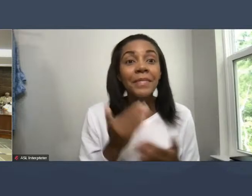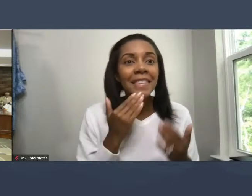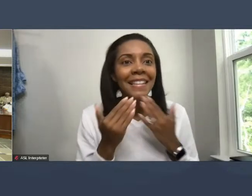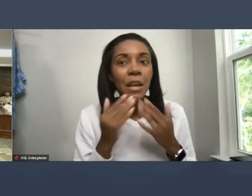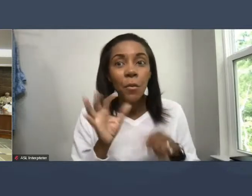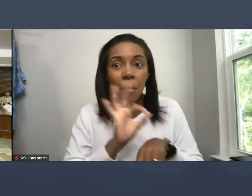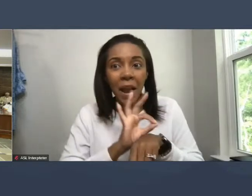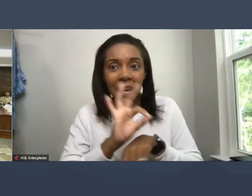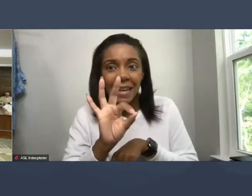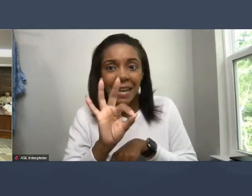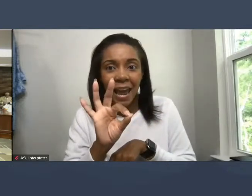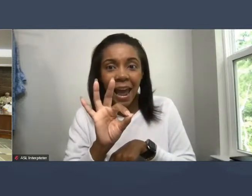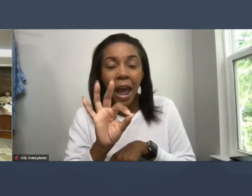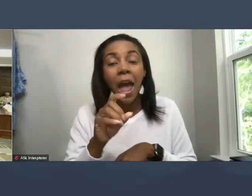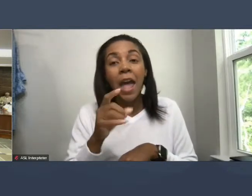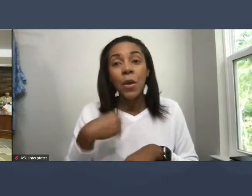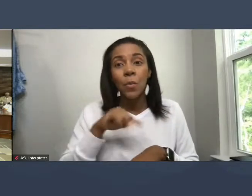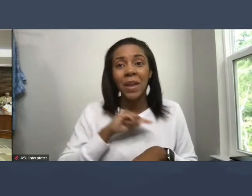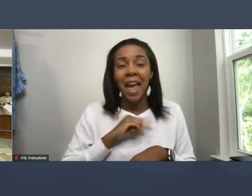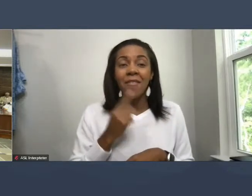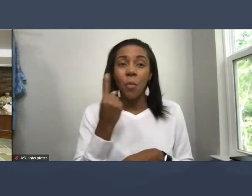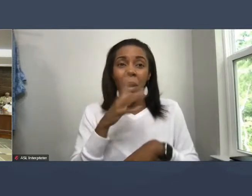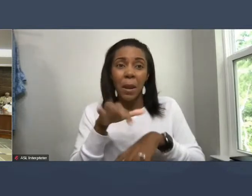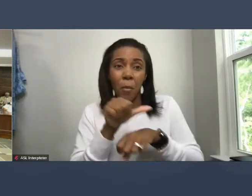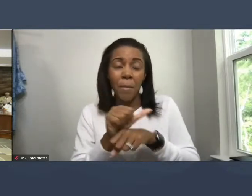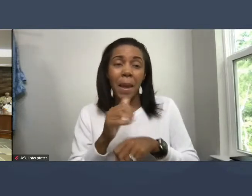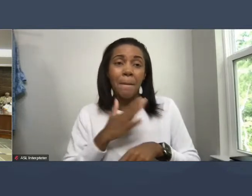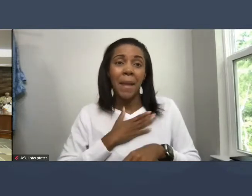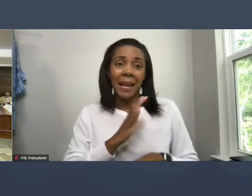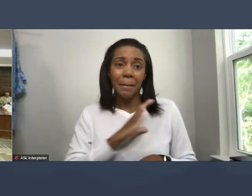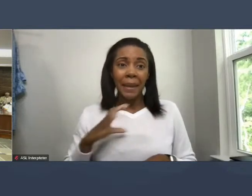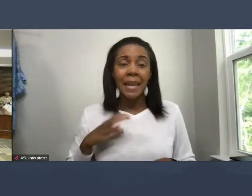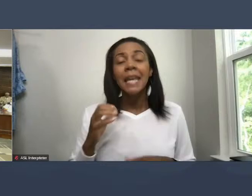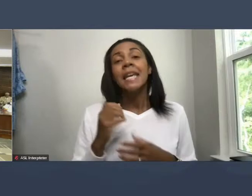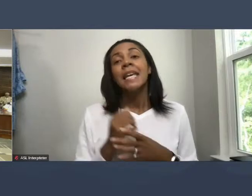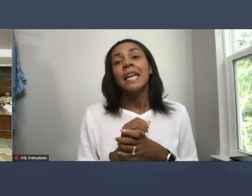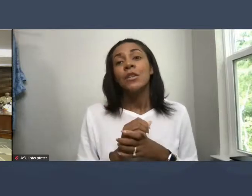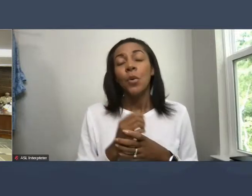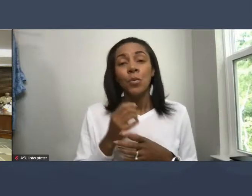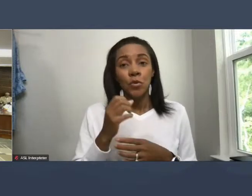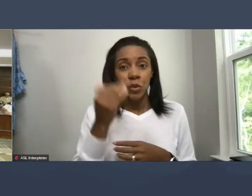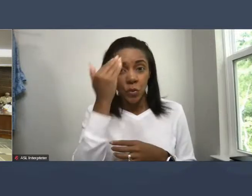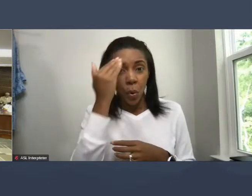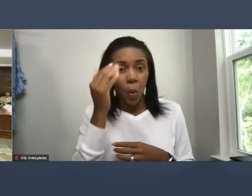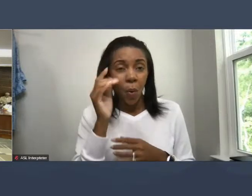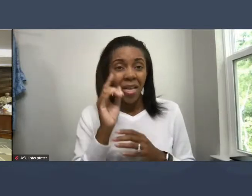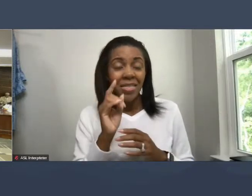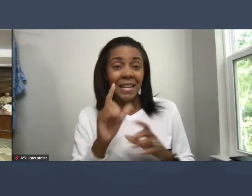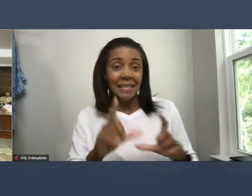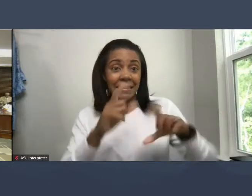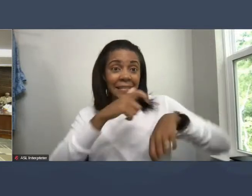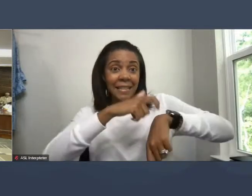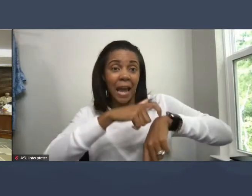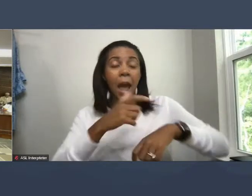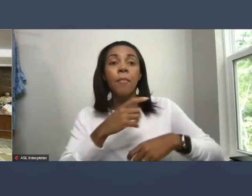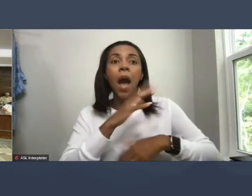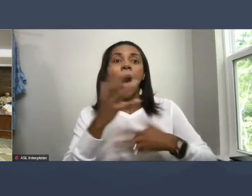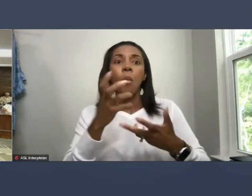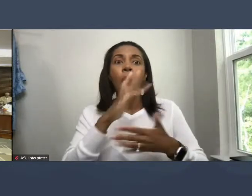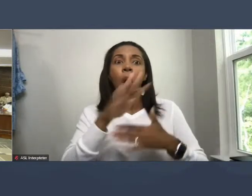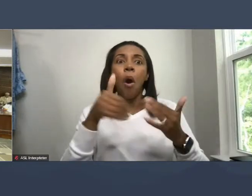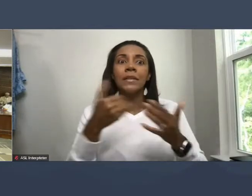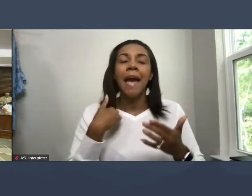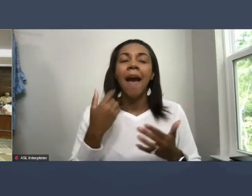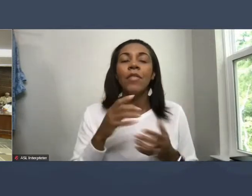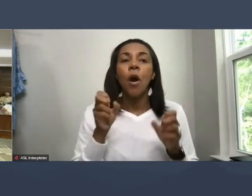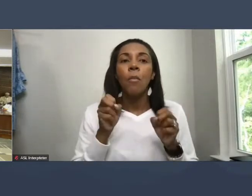o'clock. I'm happy to run to my committee. We only have one appointment. So, but if you wouldn't mind just being aware of the clock, I want to make sure everybody gets an opportunity that would like to ask